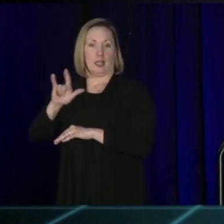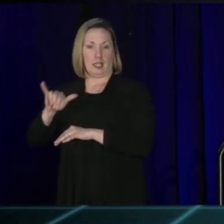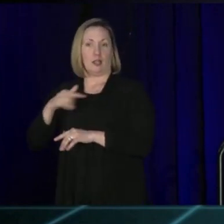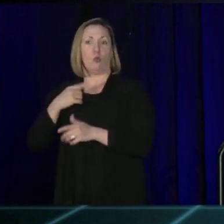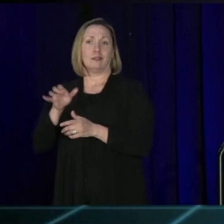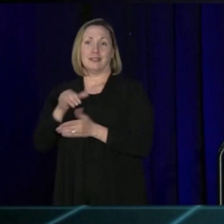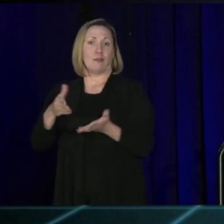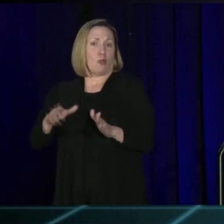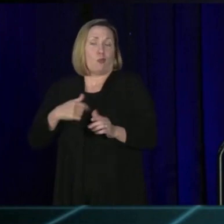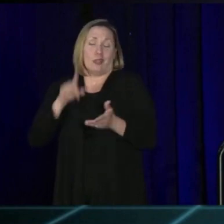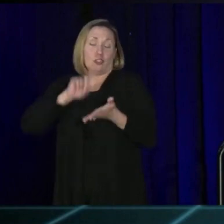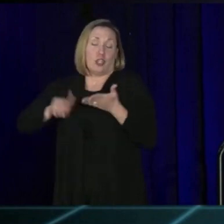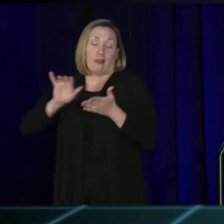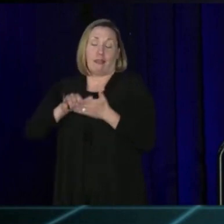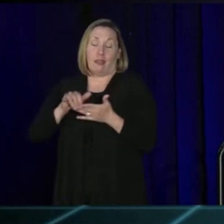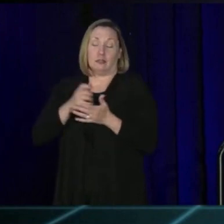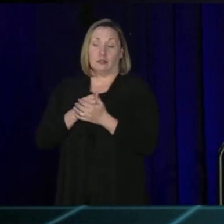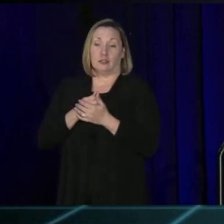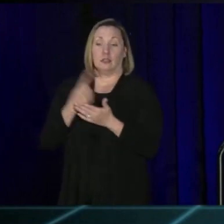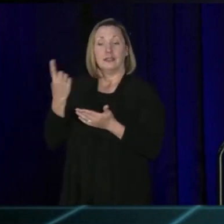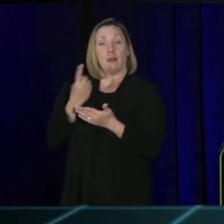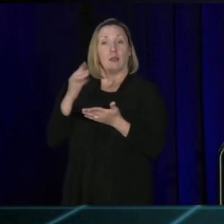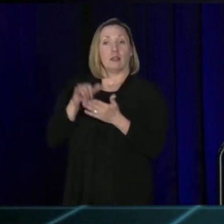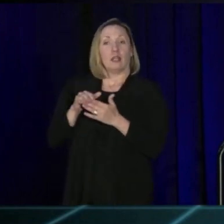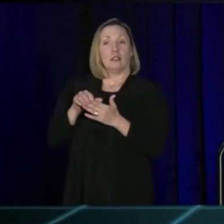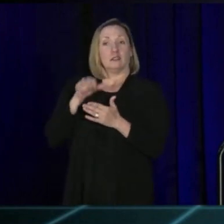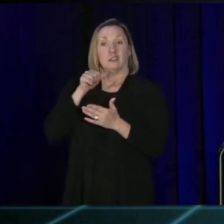can check that something is invalid.